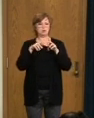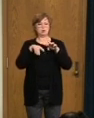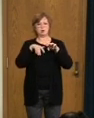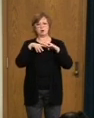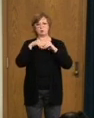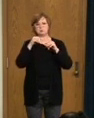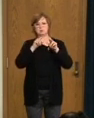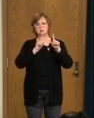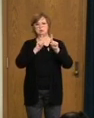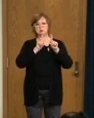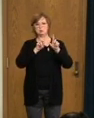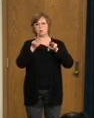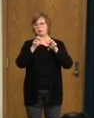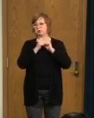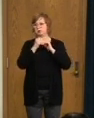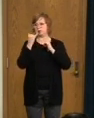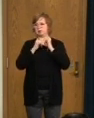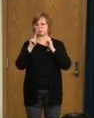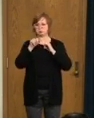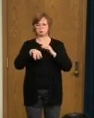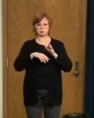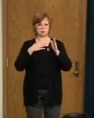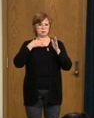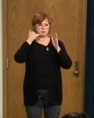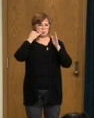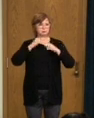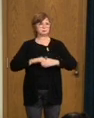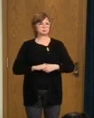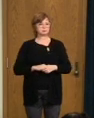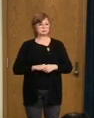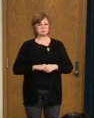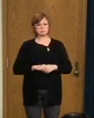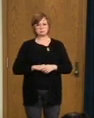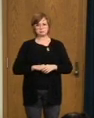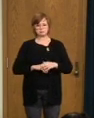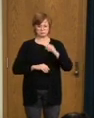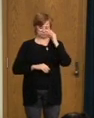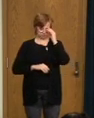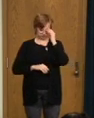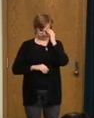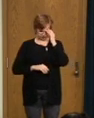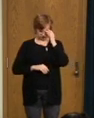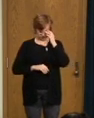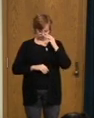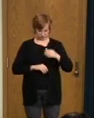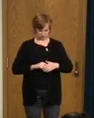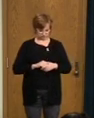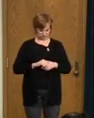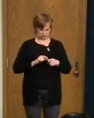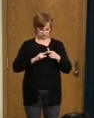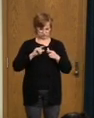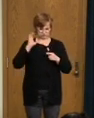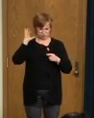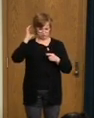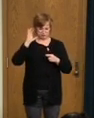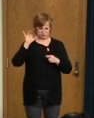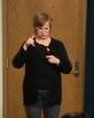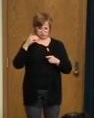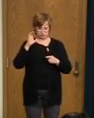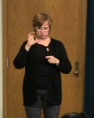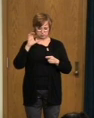distance. We'll take our last question on the phone line. We have Britton Gray with